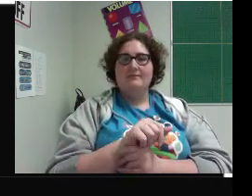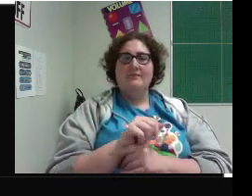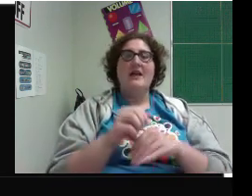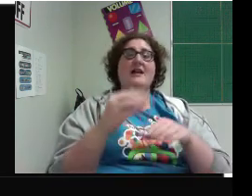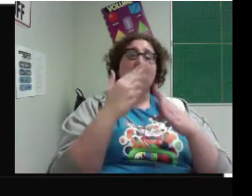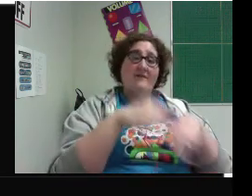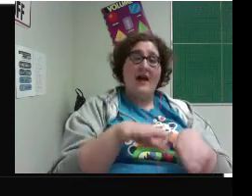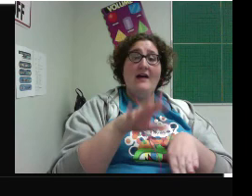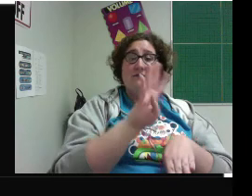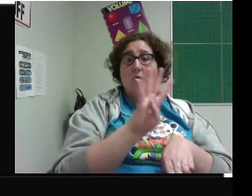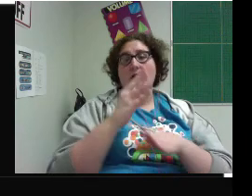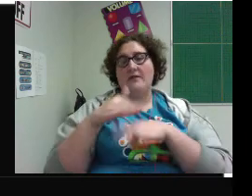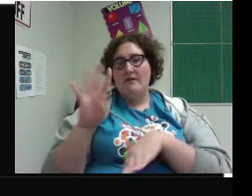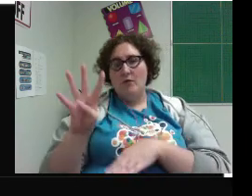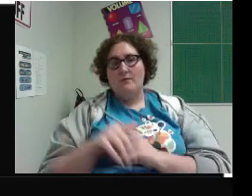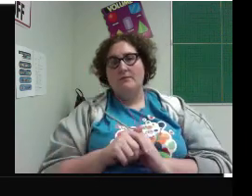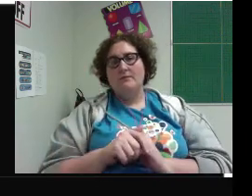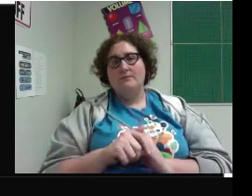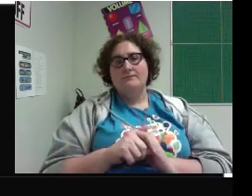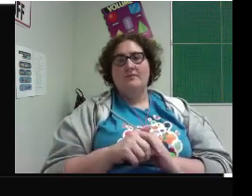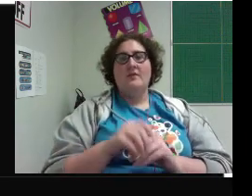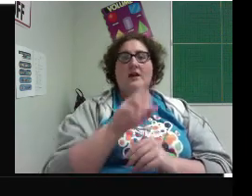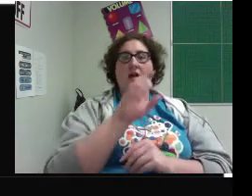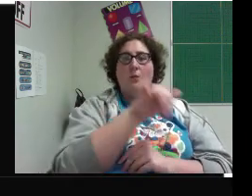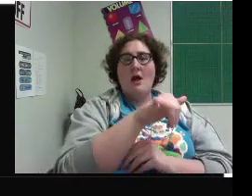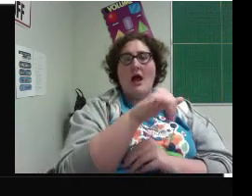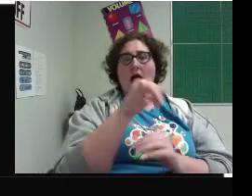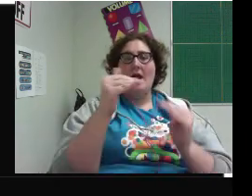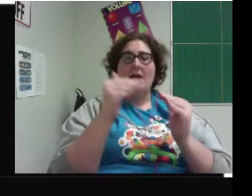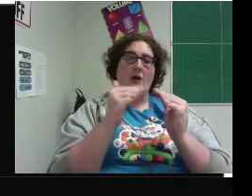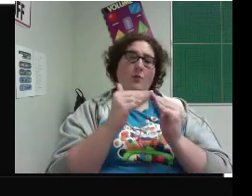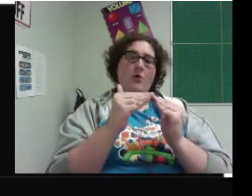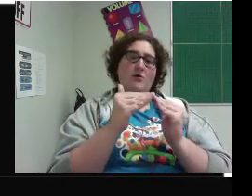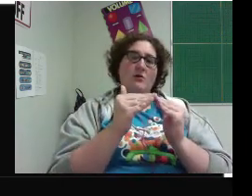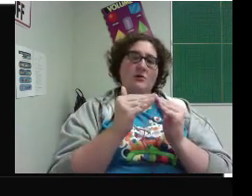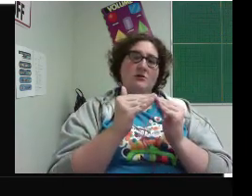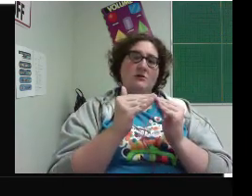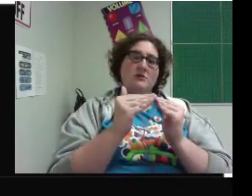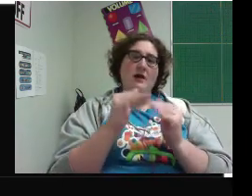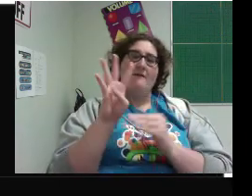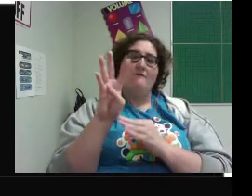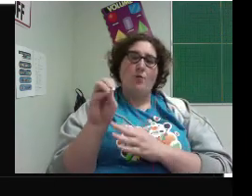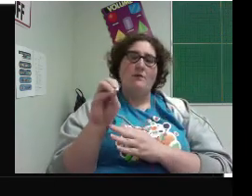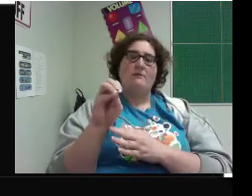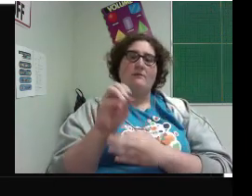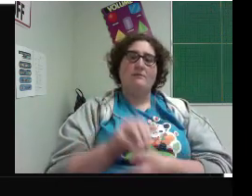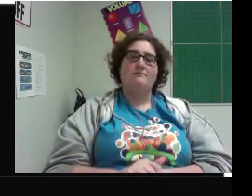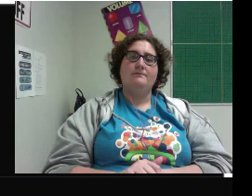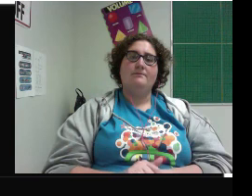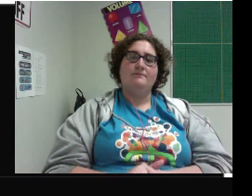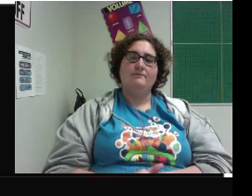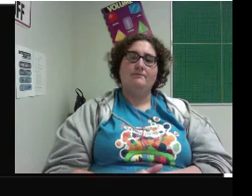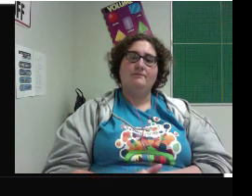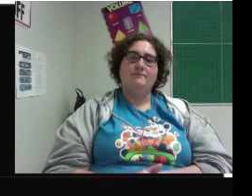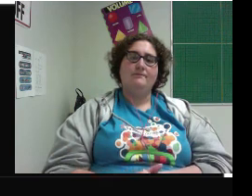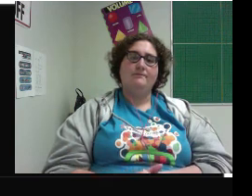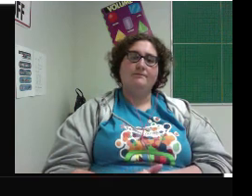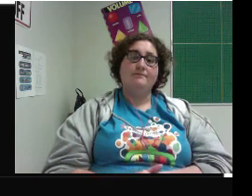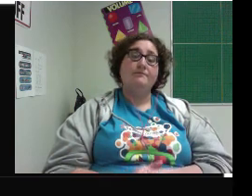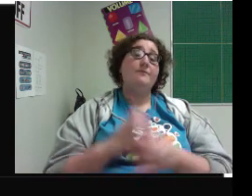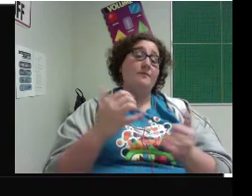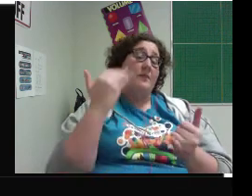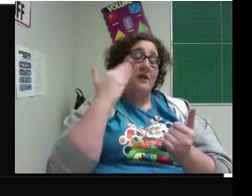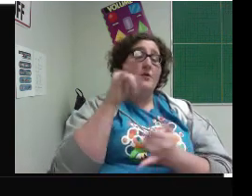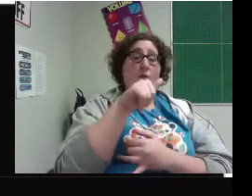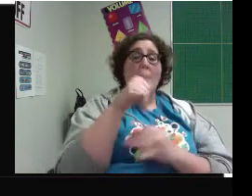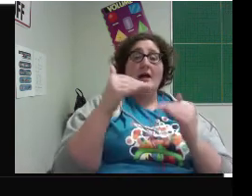And I'm going to divide both sides by 4. And I get y equals 40. Okay, now that I know that